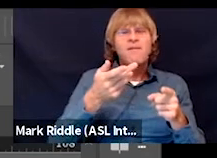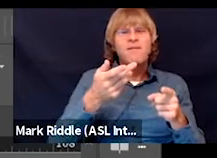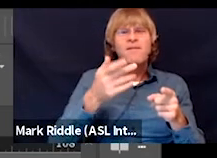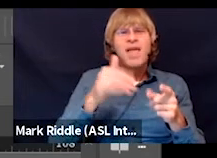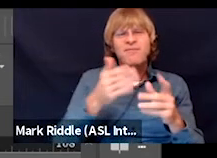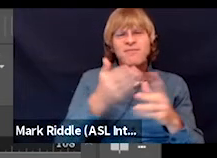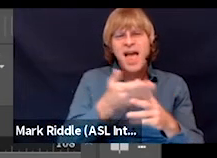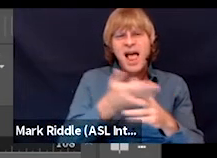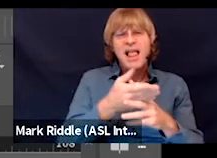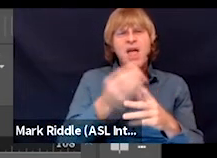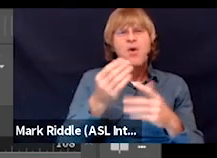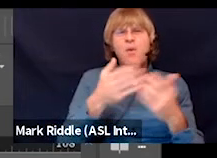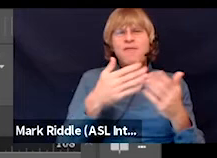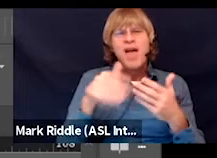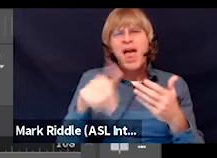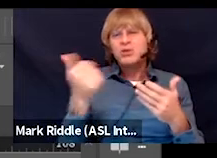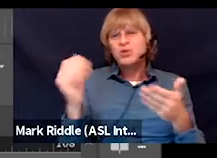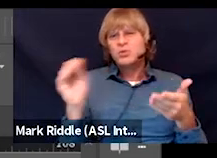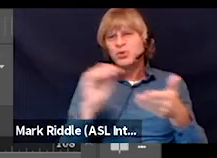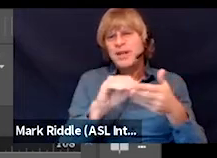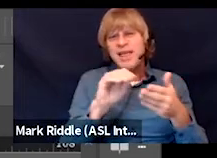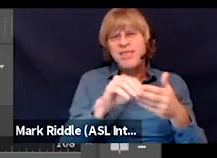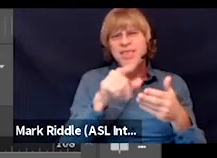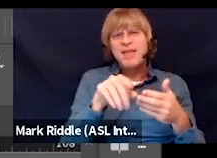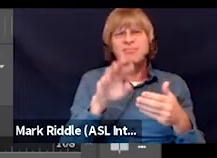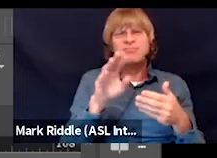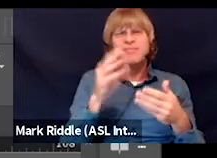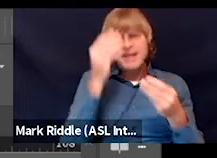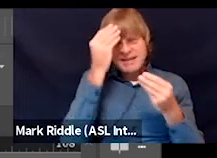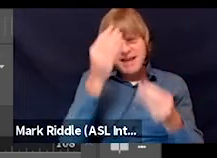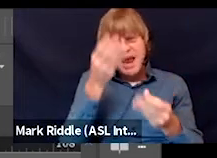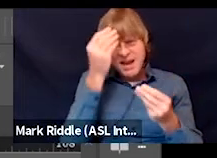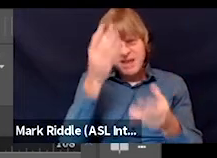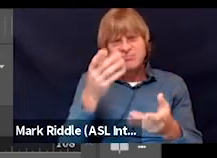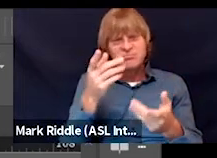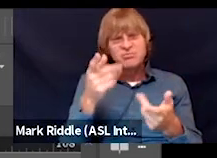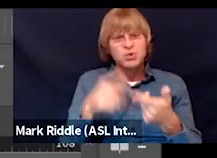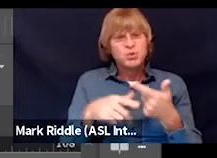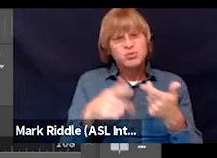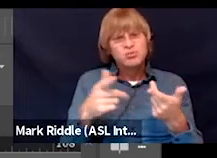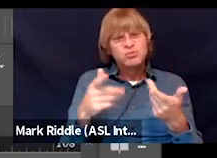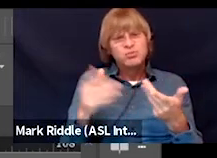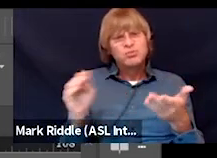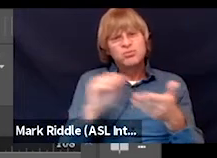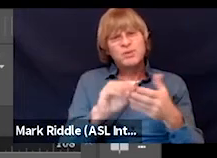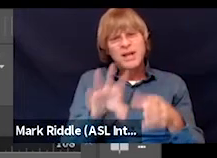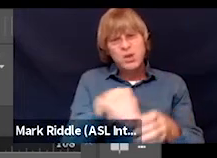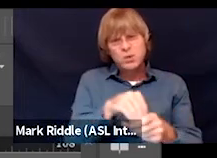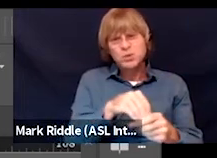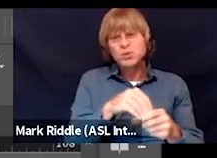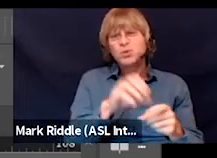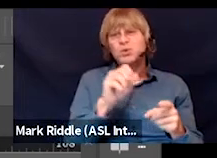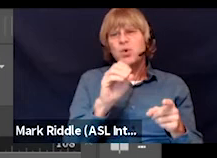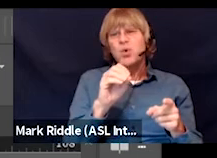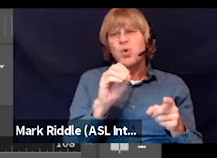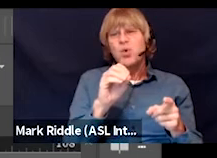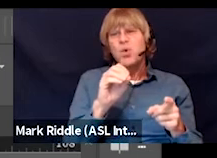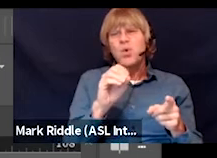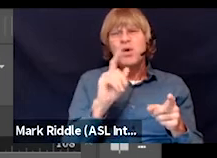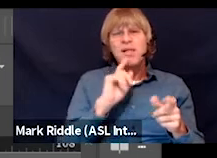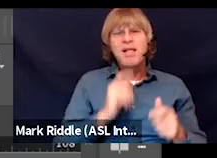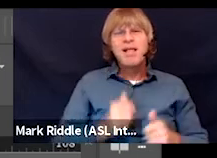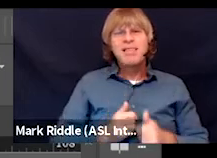file is and whatever else you've put in the metadata that you want to include. So